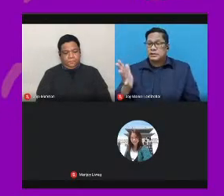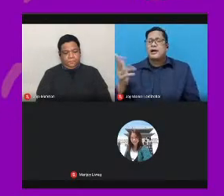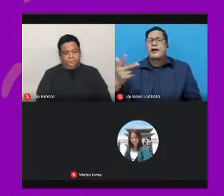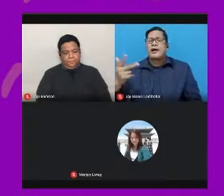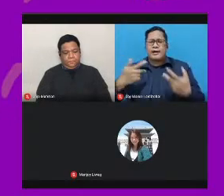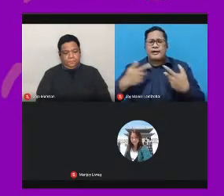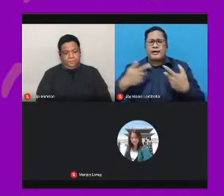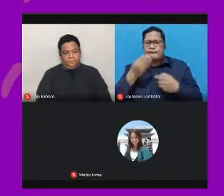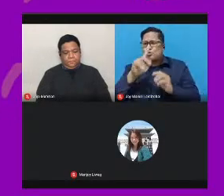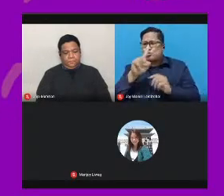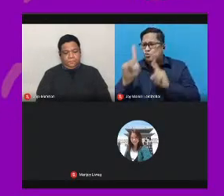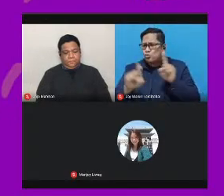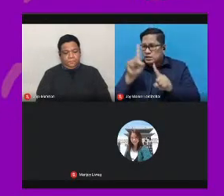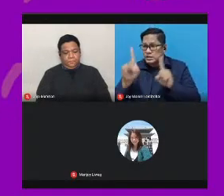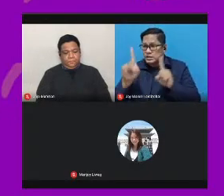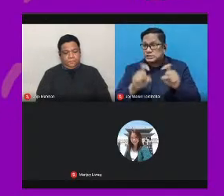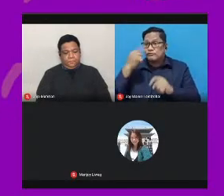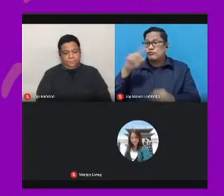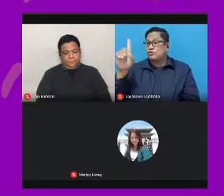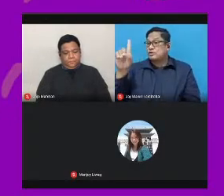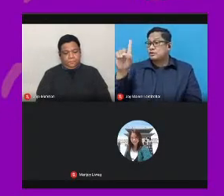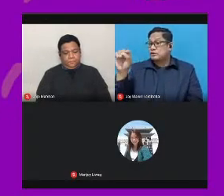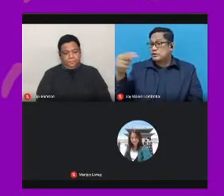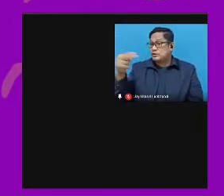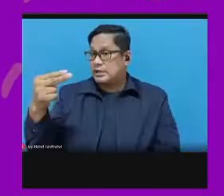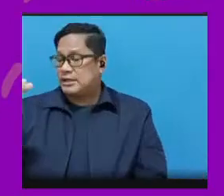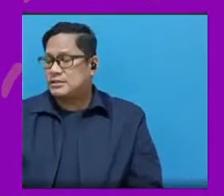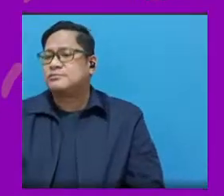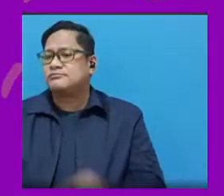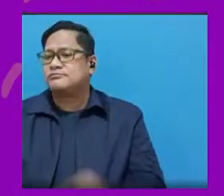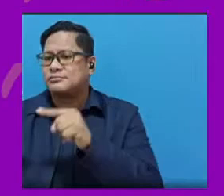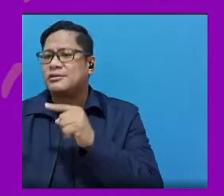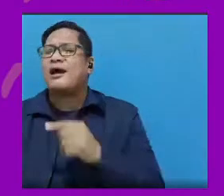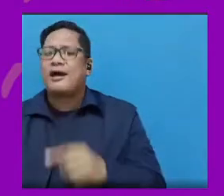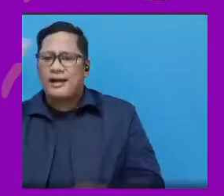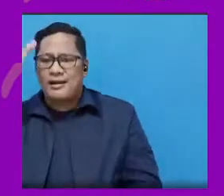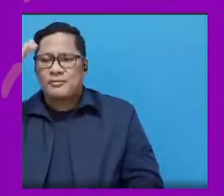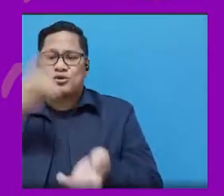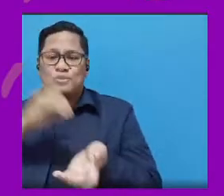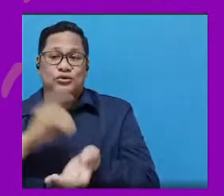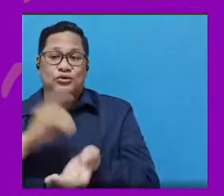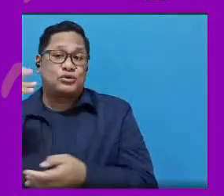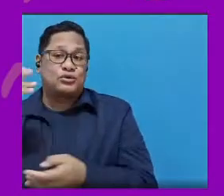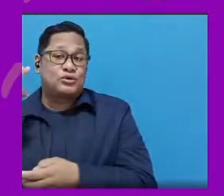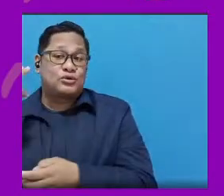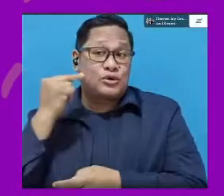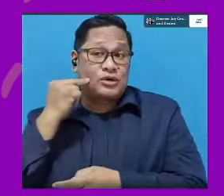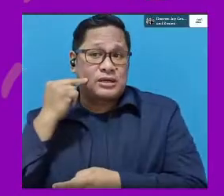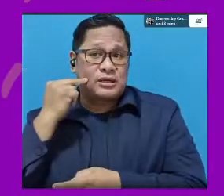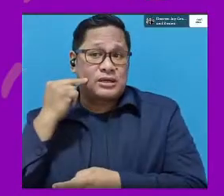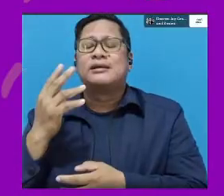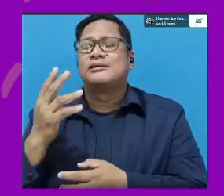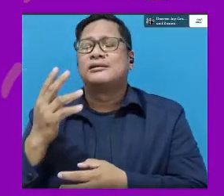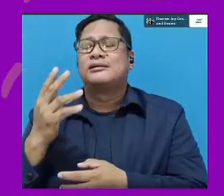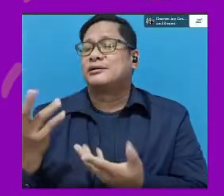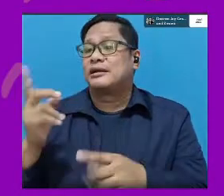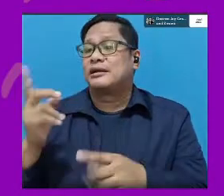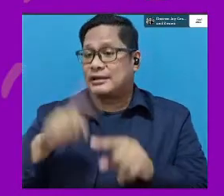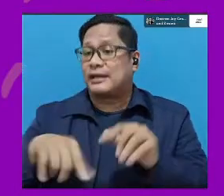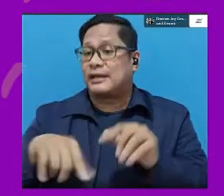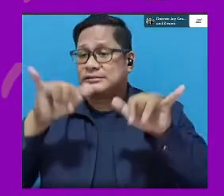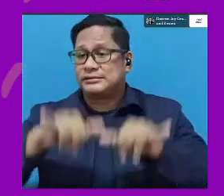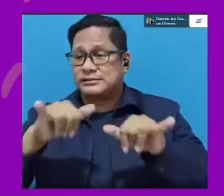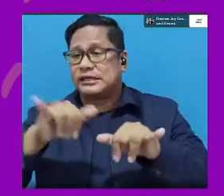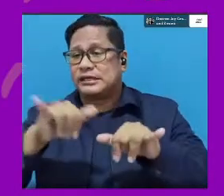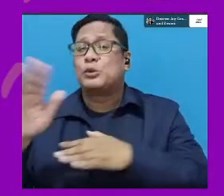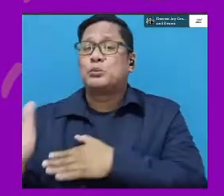few questions for DOH, and we do know that Dr. Norilyn, unfortunately, is not going to be able to stay for the whole morning. So